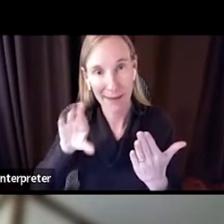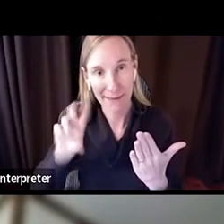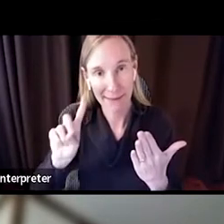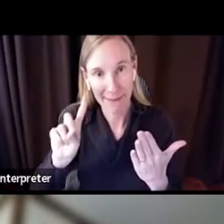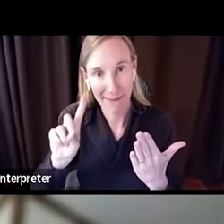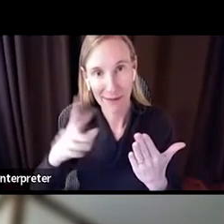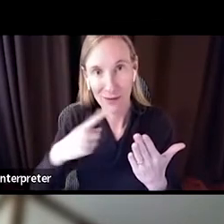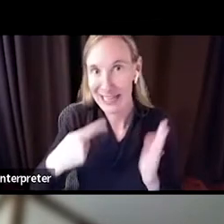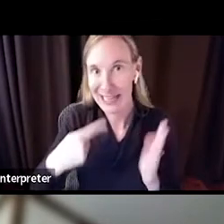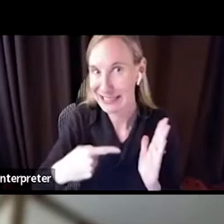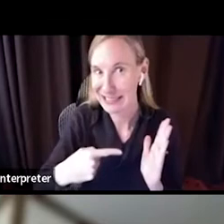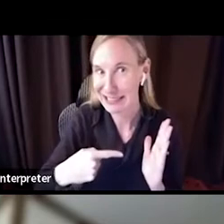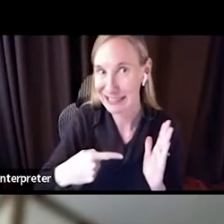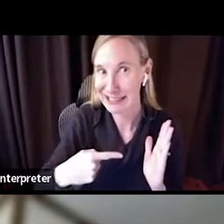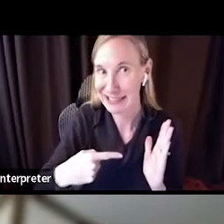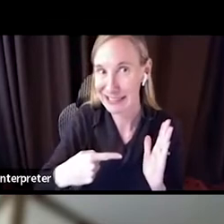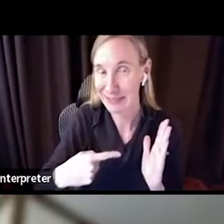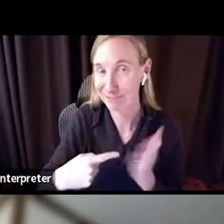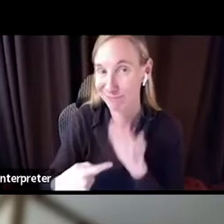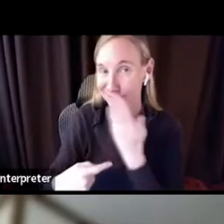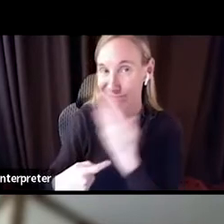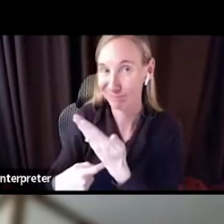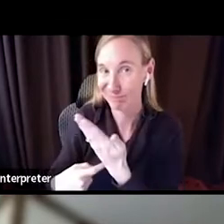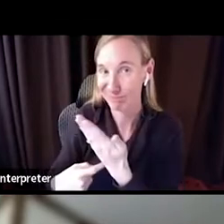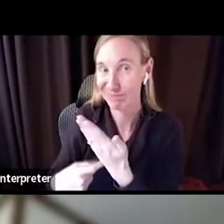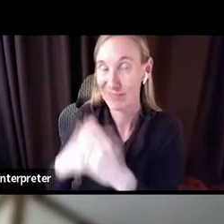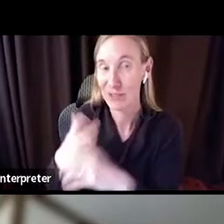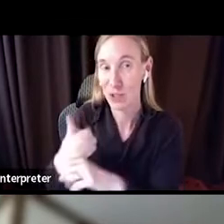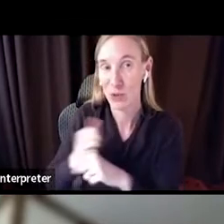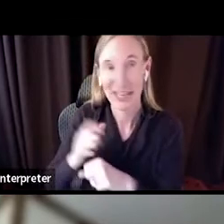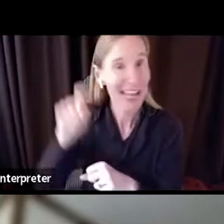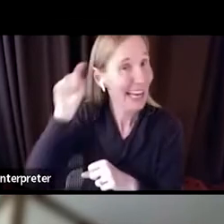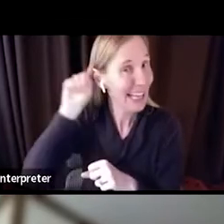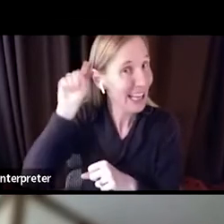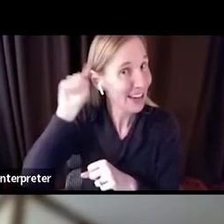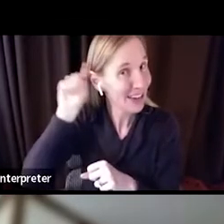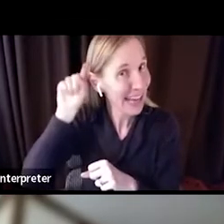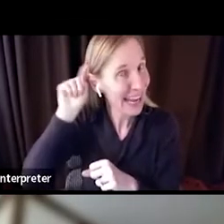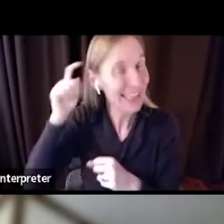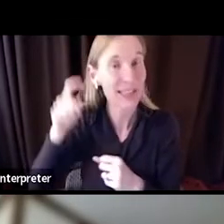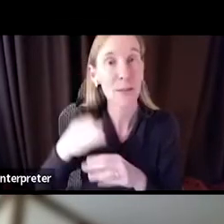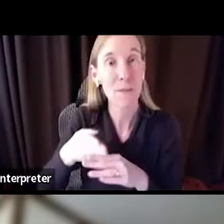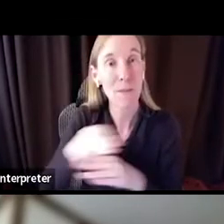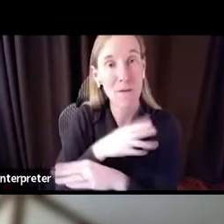to make the recommendation of a medically necessary